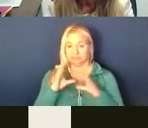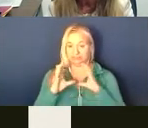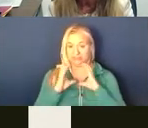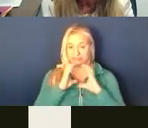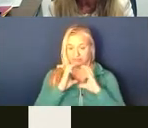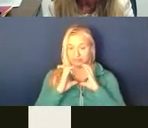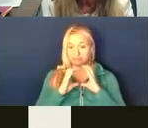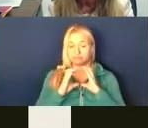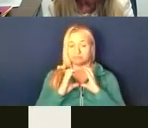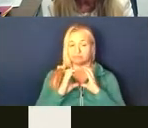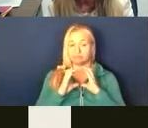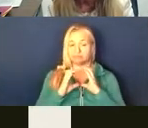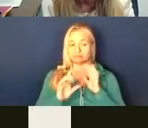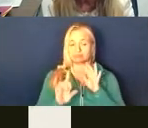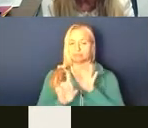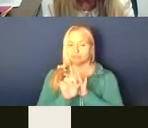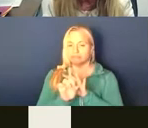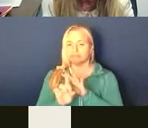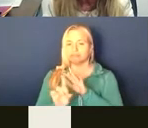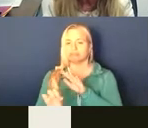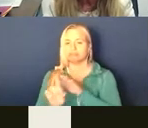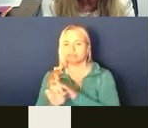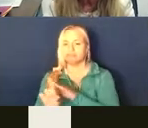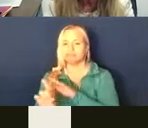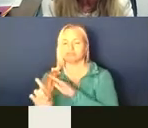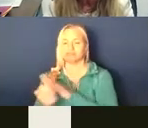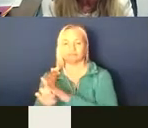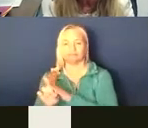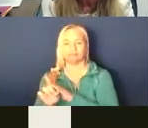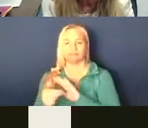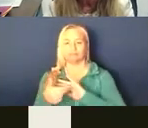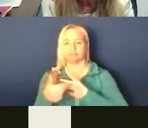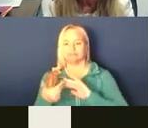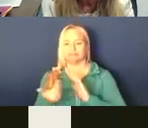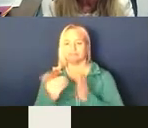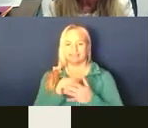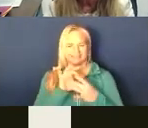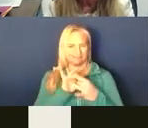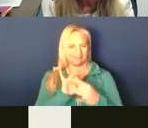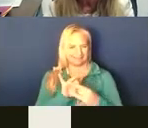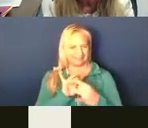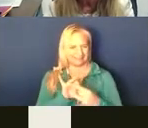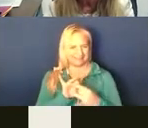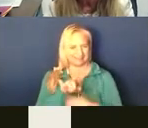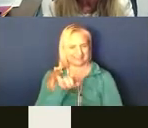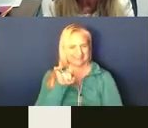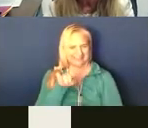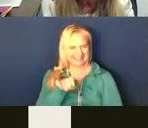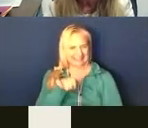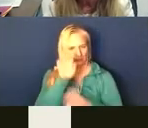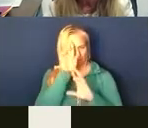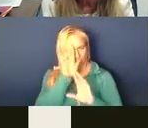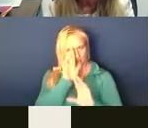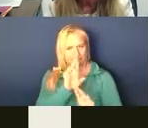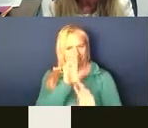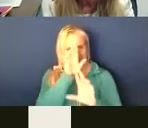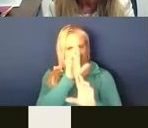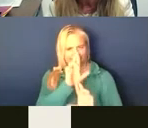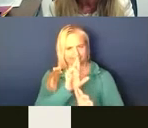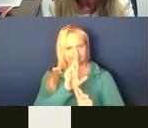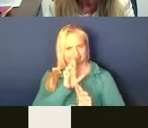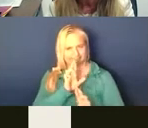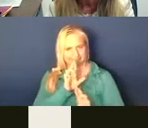conversations are relationships and that need for mutual respect and trust